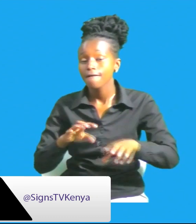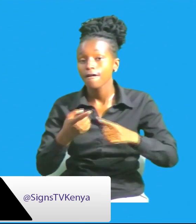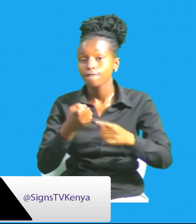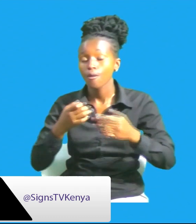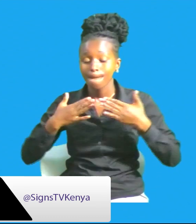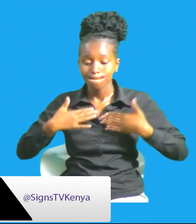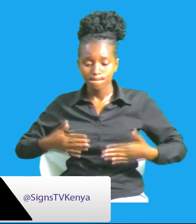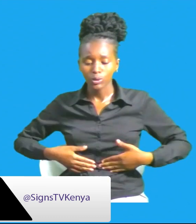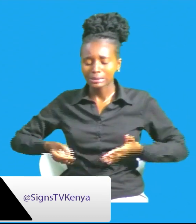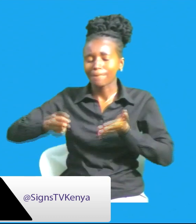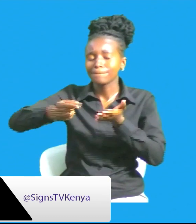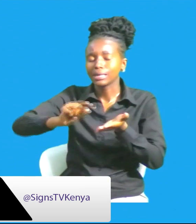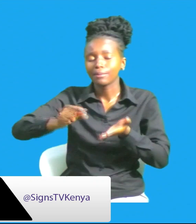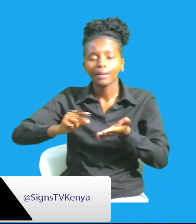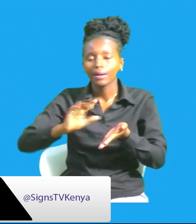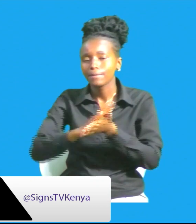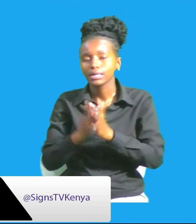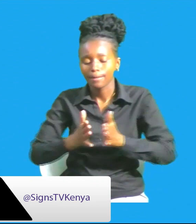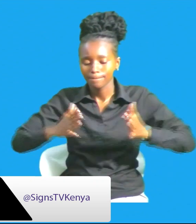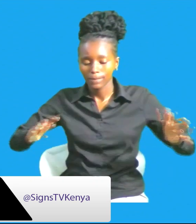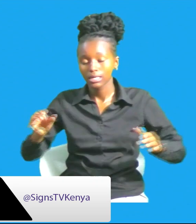body weight gain, and she took